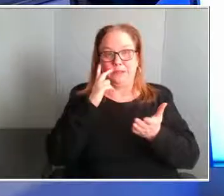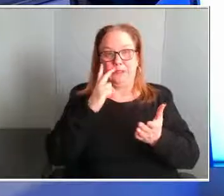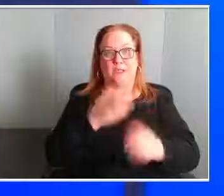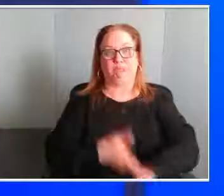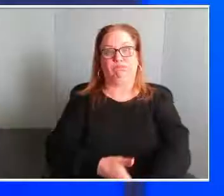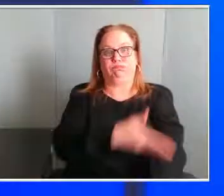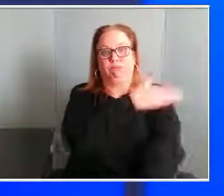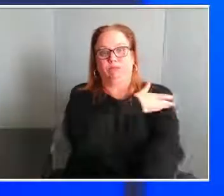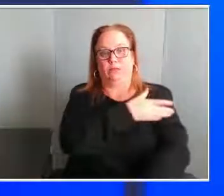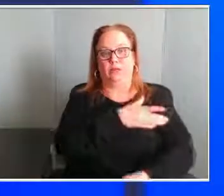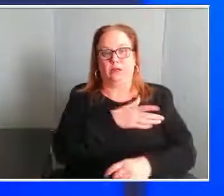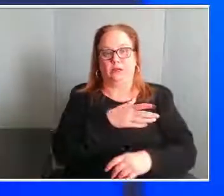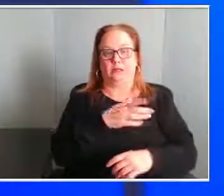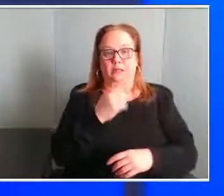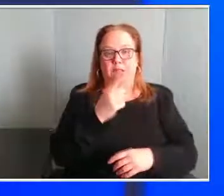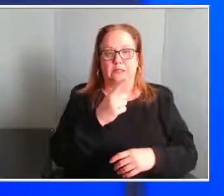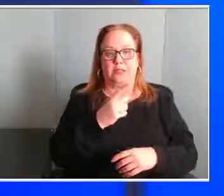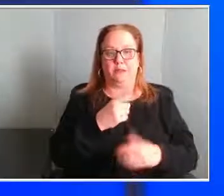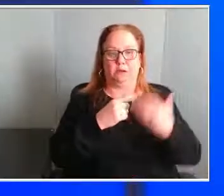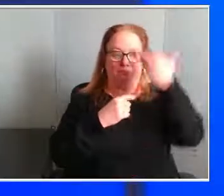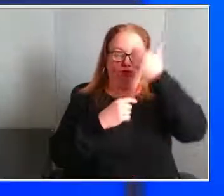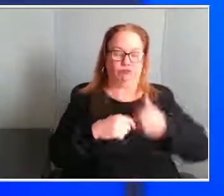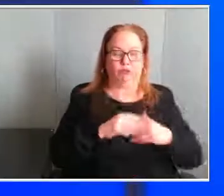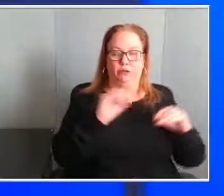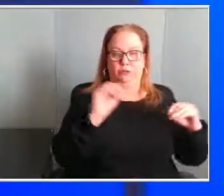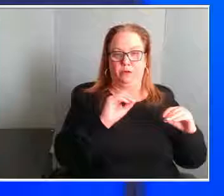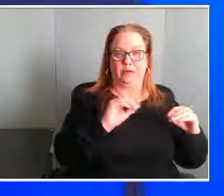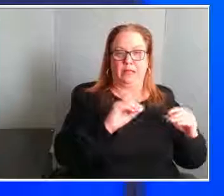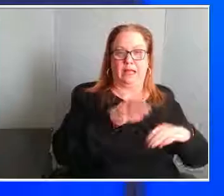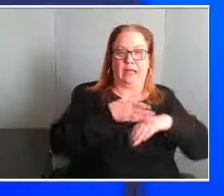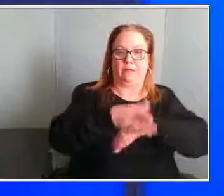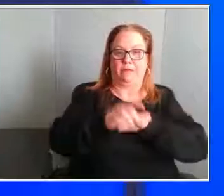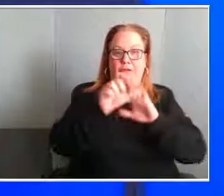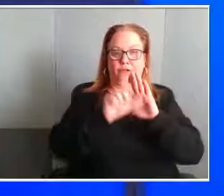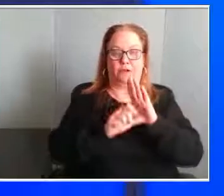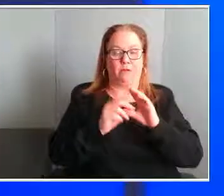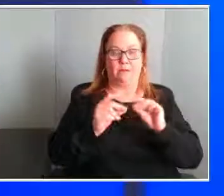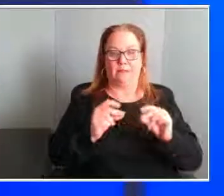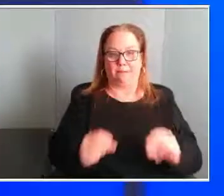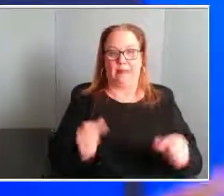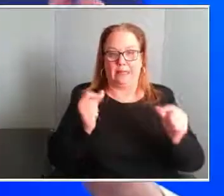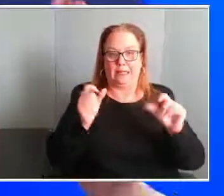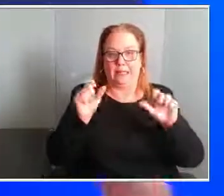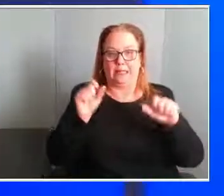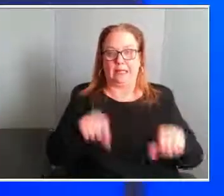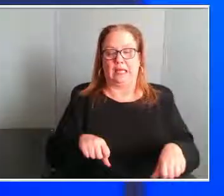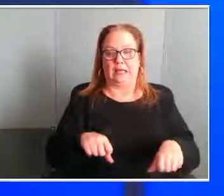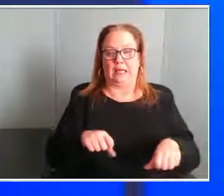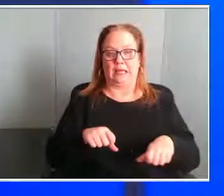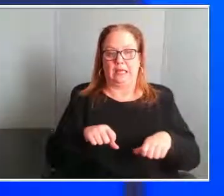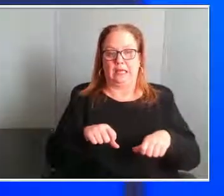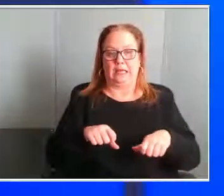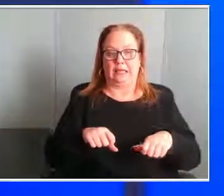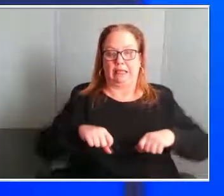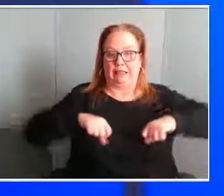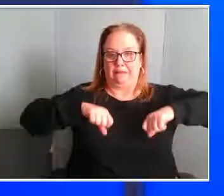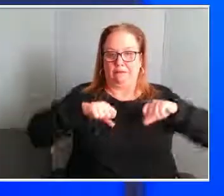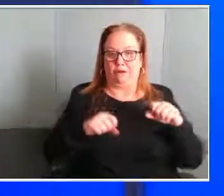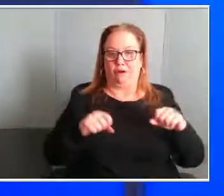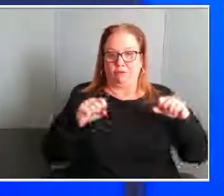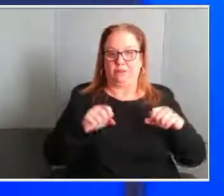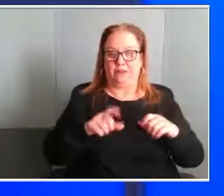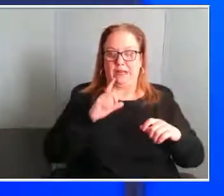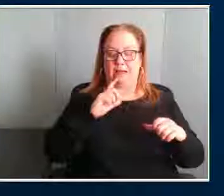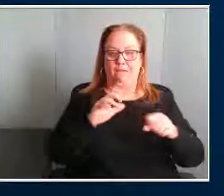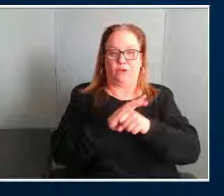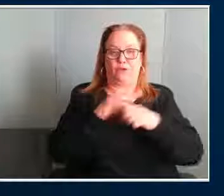improvement where somebody who was plegic on one side and after thrombectomy, like almost immediately they can, you know, lift their extremities and have almost full strength. Okay,